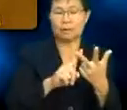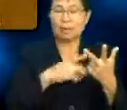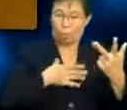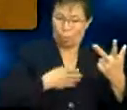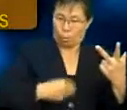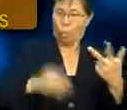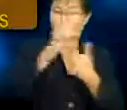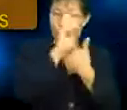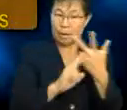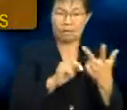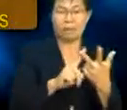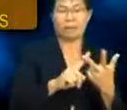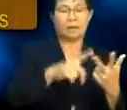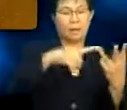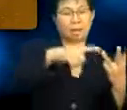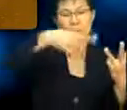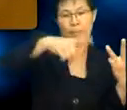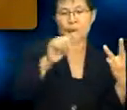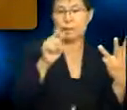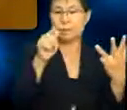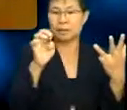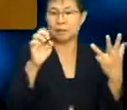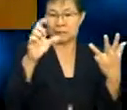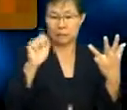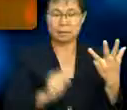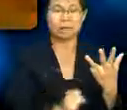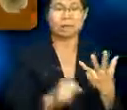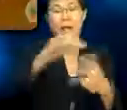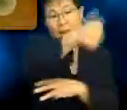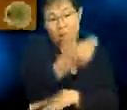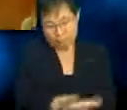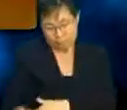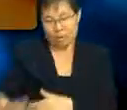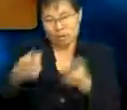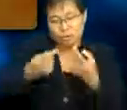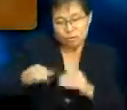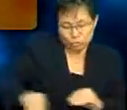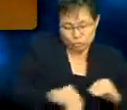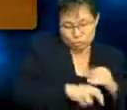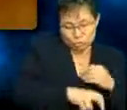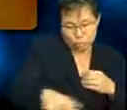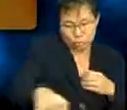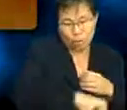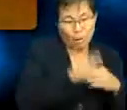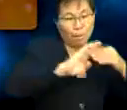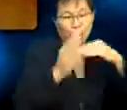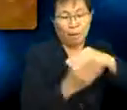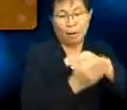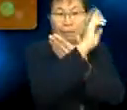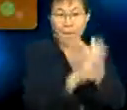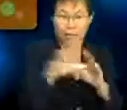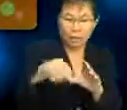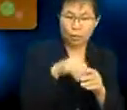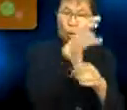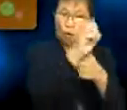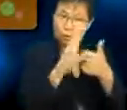blood cells, white blood cells, and platelets. Other substances that are transported by the